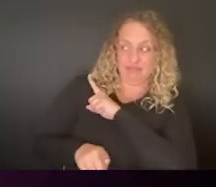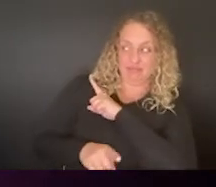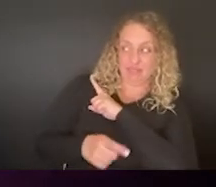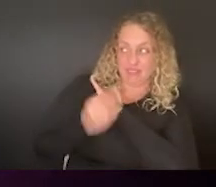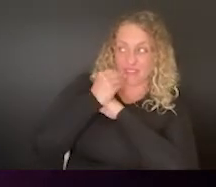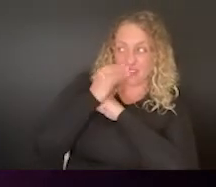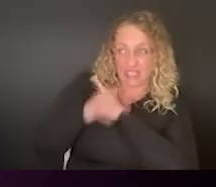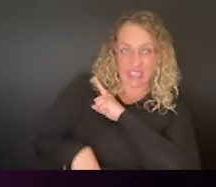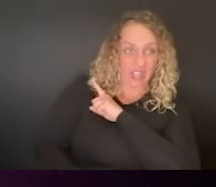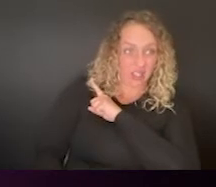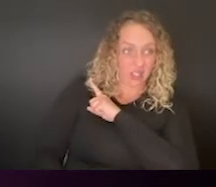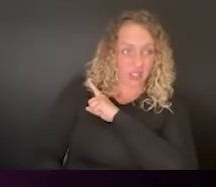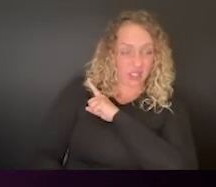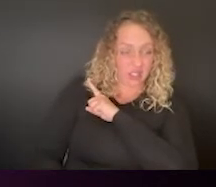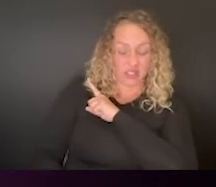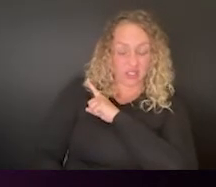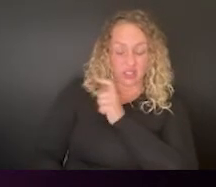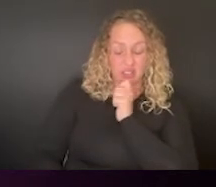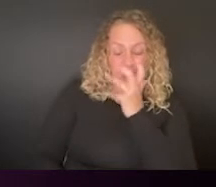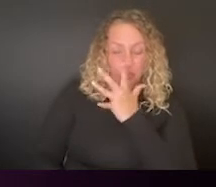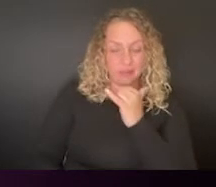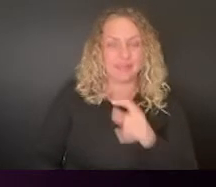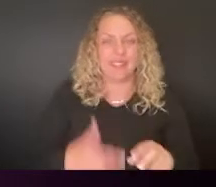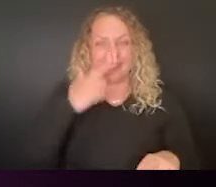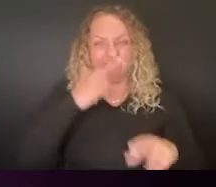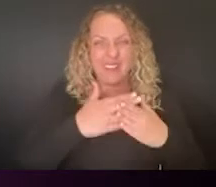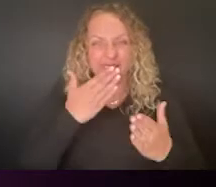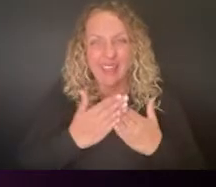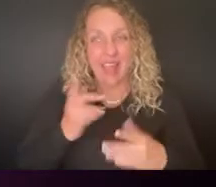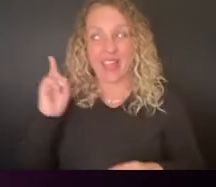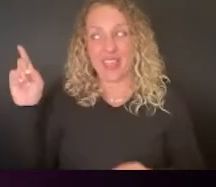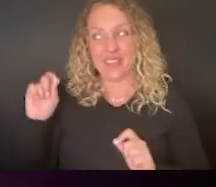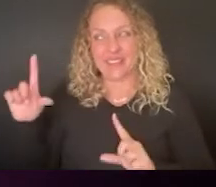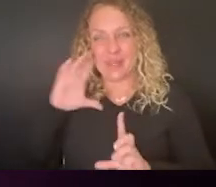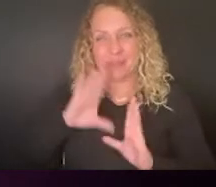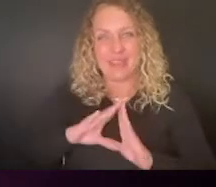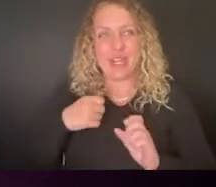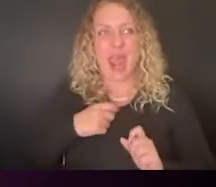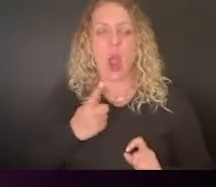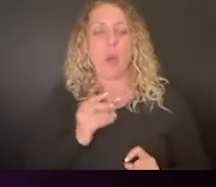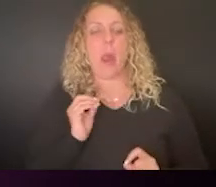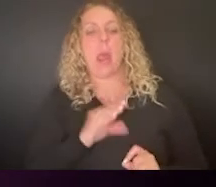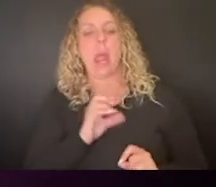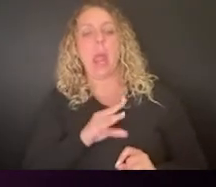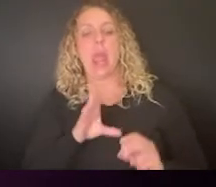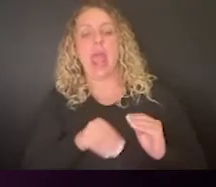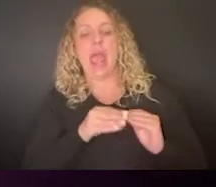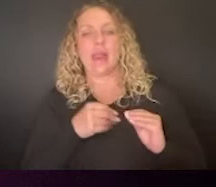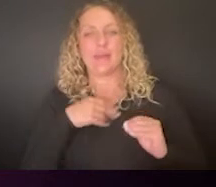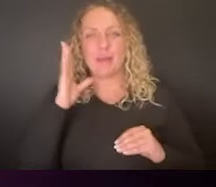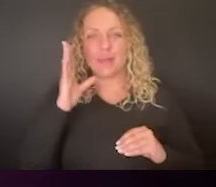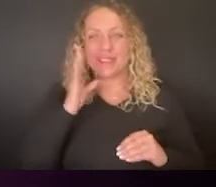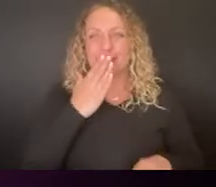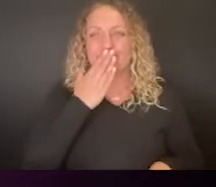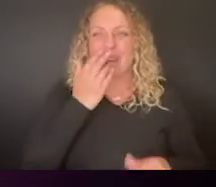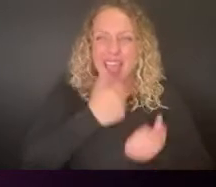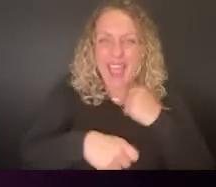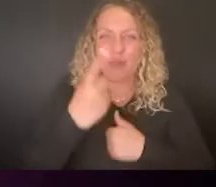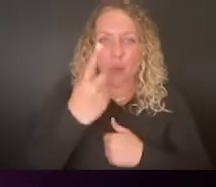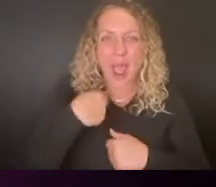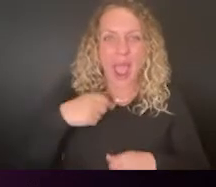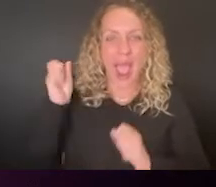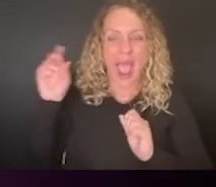to be making questionable decisions like, I don't know, making dishes that include Jell-O and shellfish? It's just not a good look. Fun